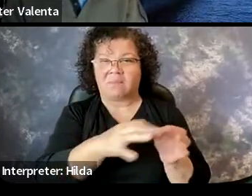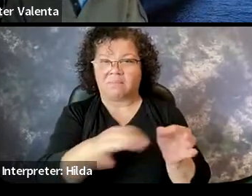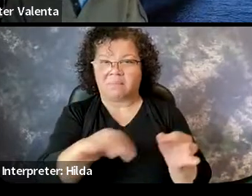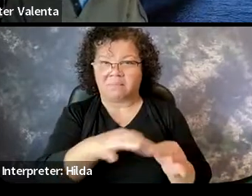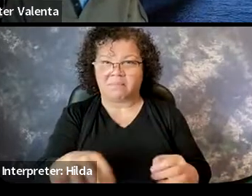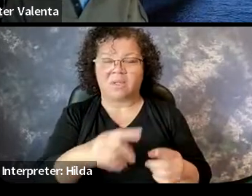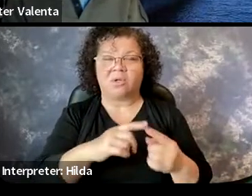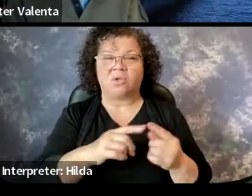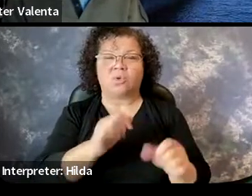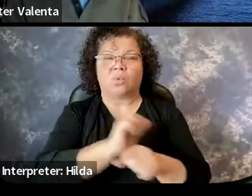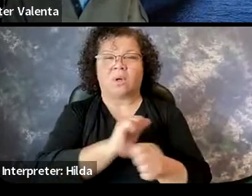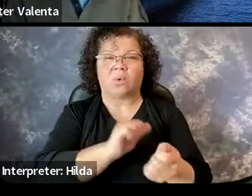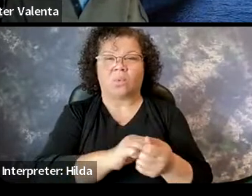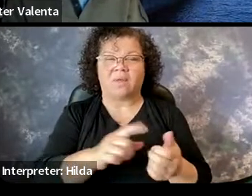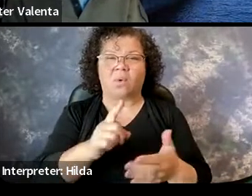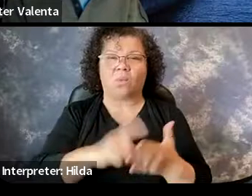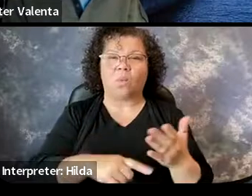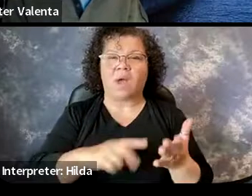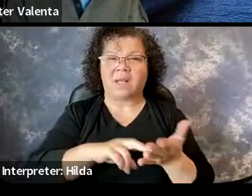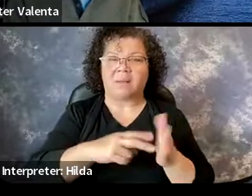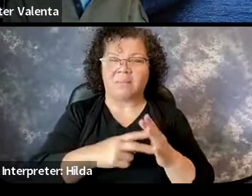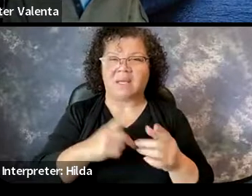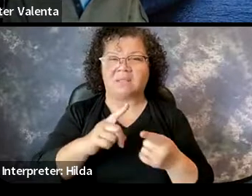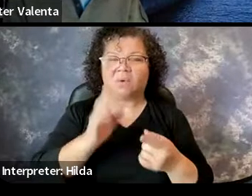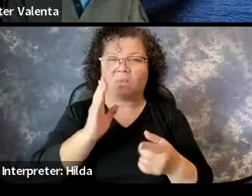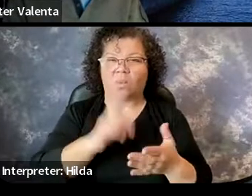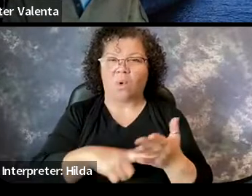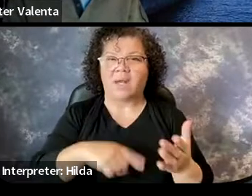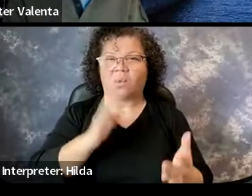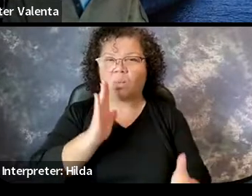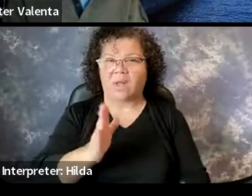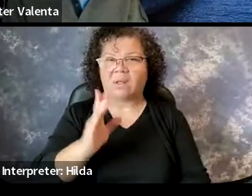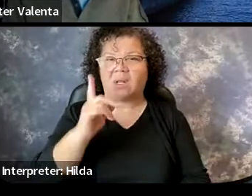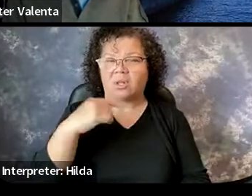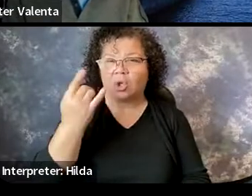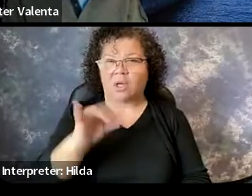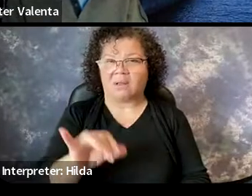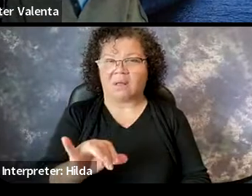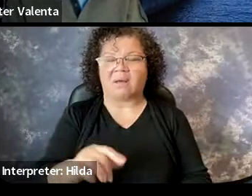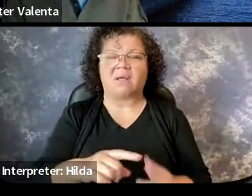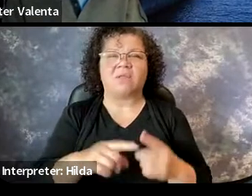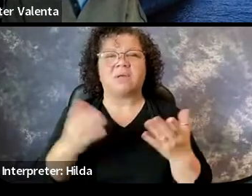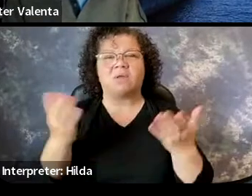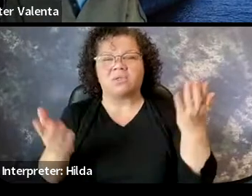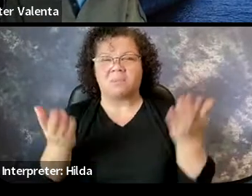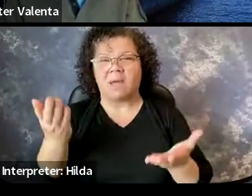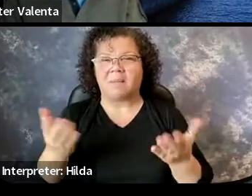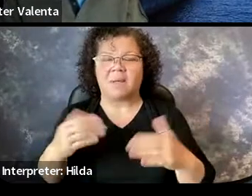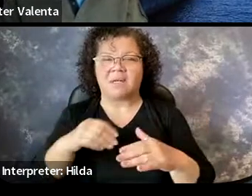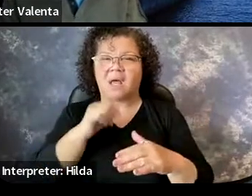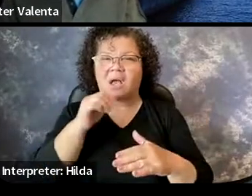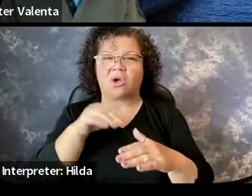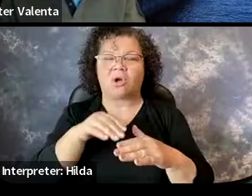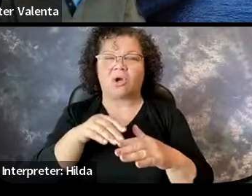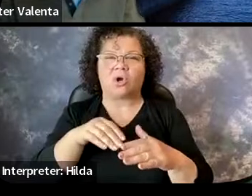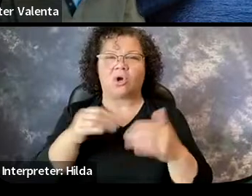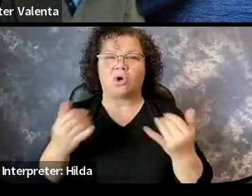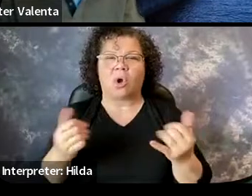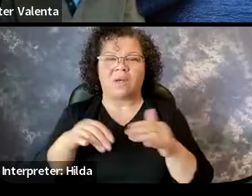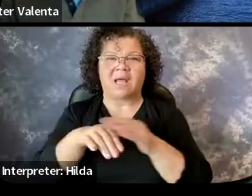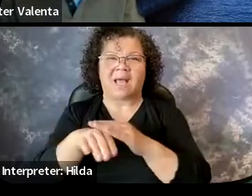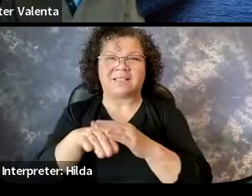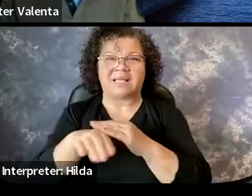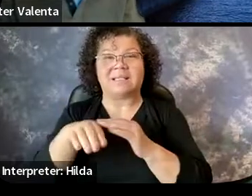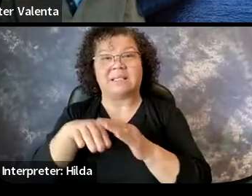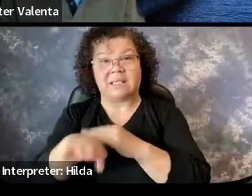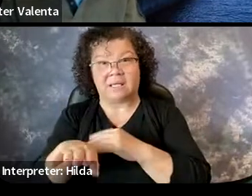more on what it needs to look like. And I think to Carly's point of there's not maybe current access in, so there isn't anything to maintain. But